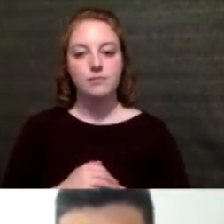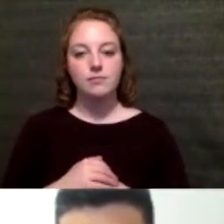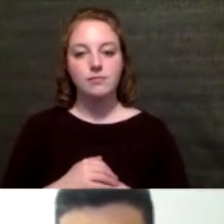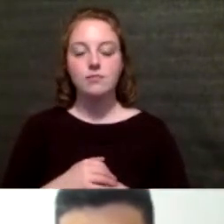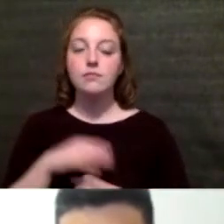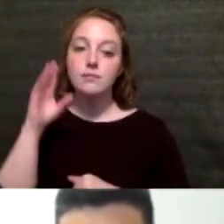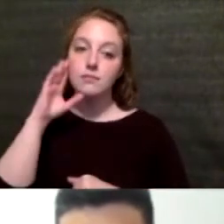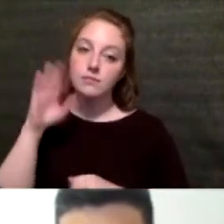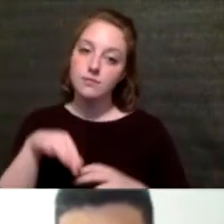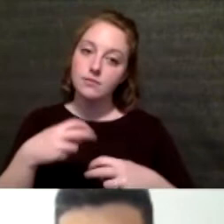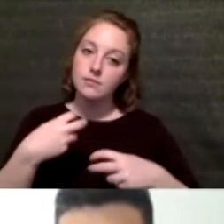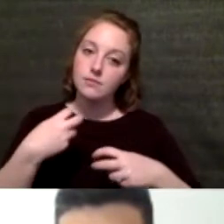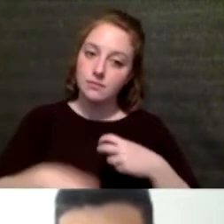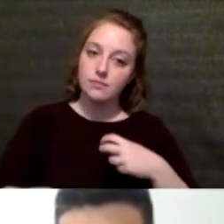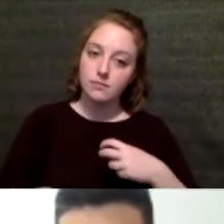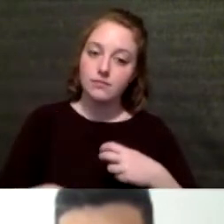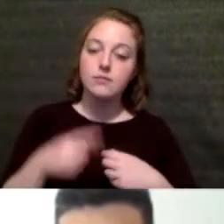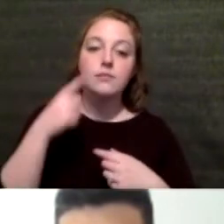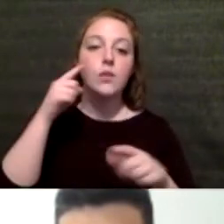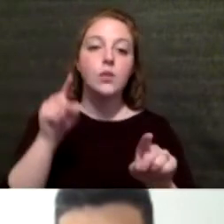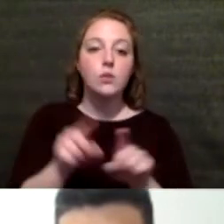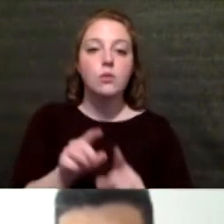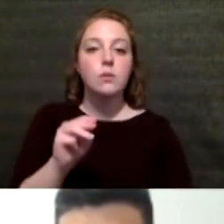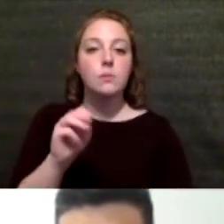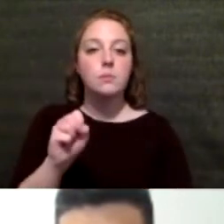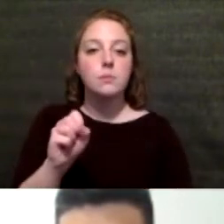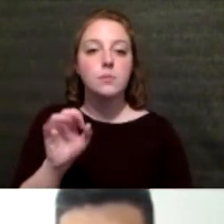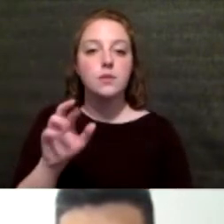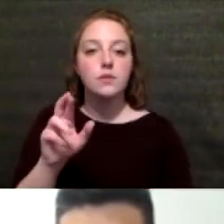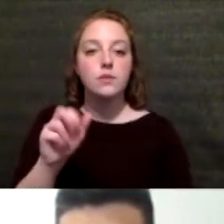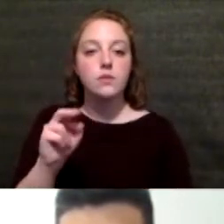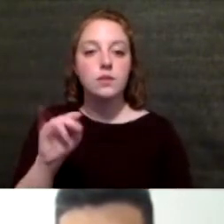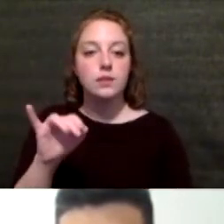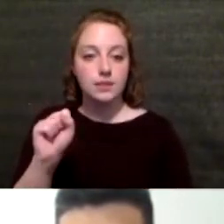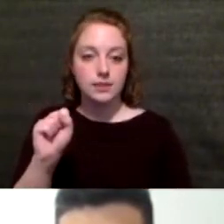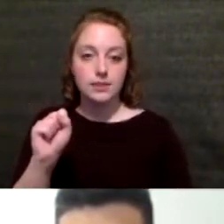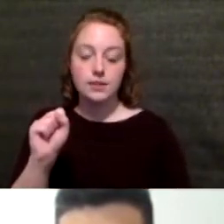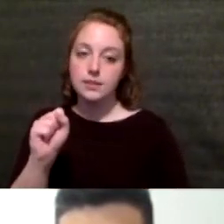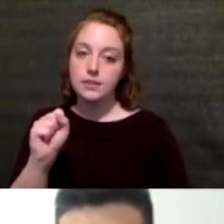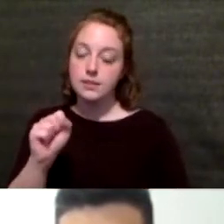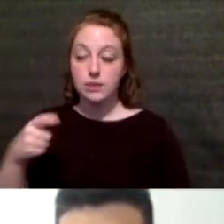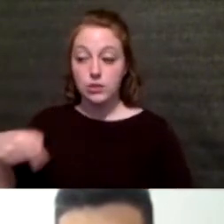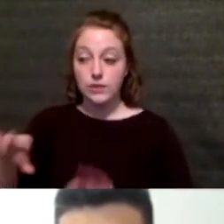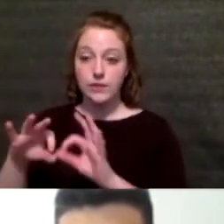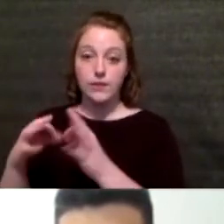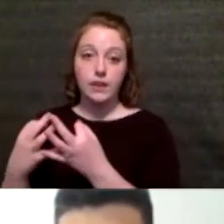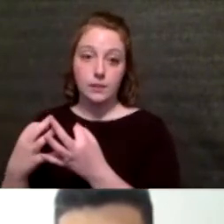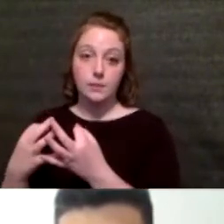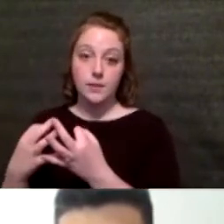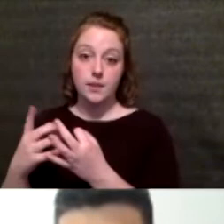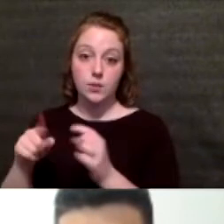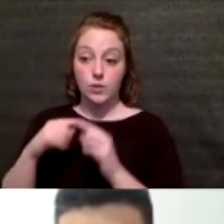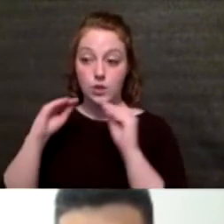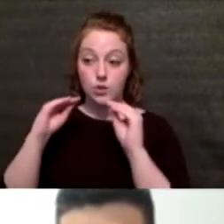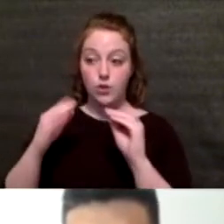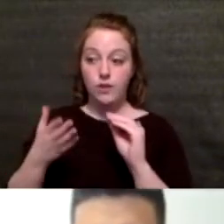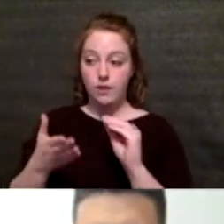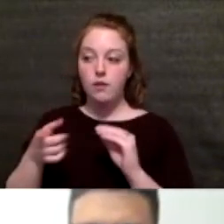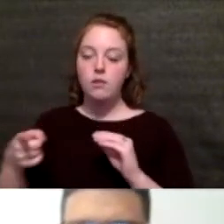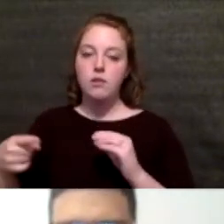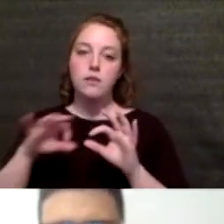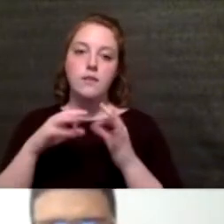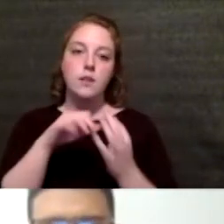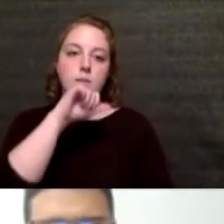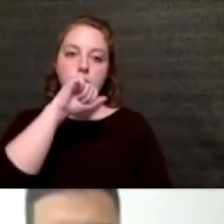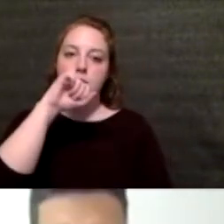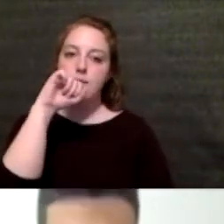I definitely agree with Ms. Francis. Um, those families, when I taught there loved, loved Alta Vista,